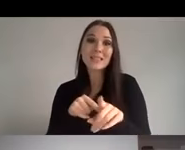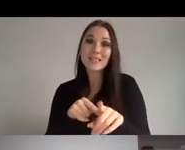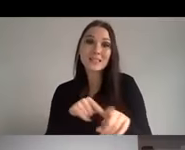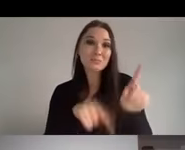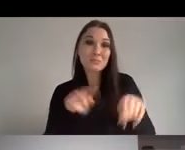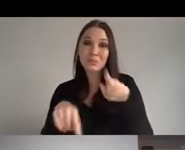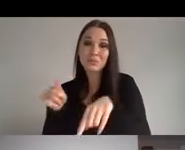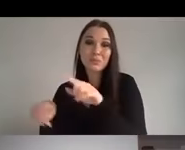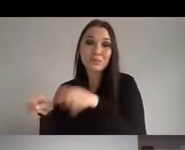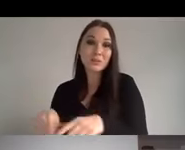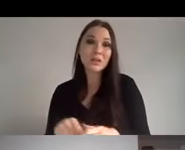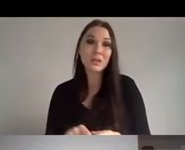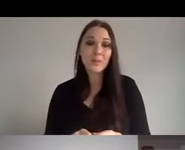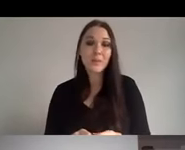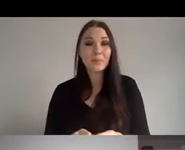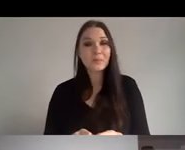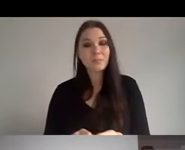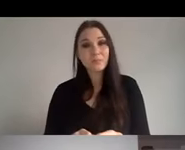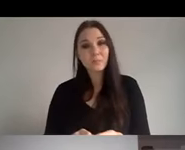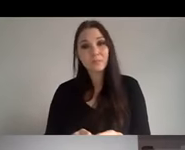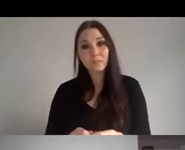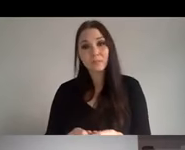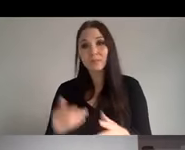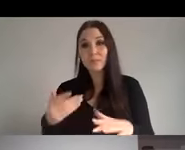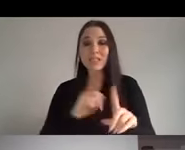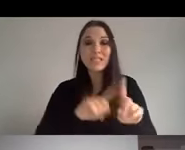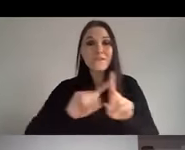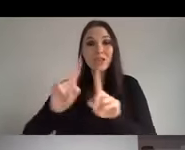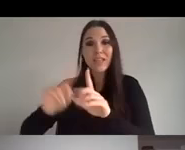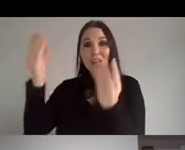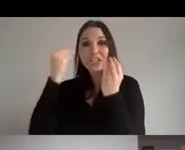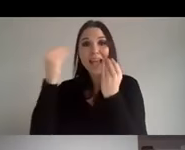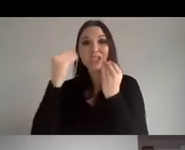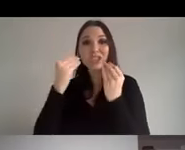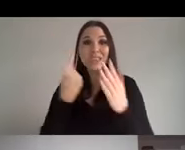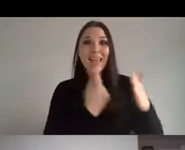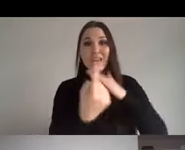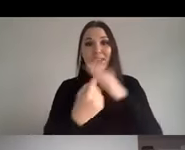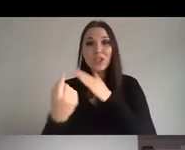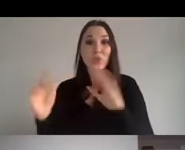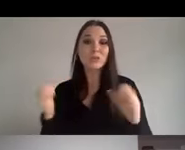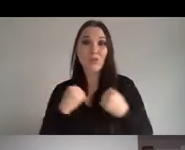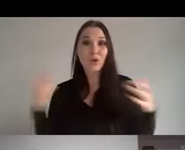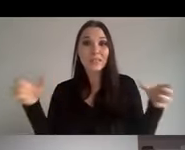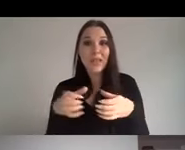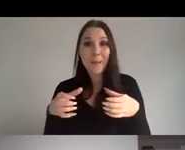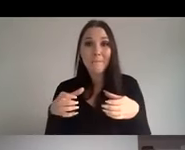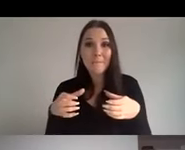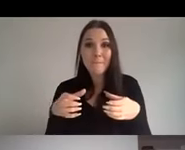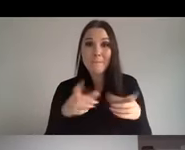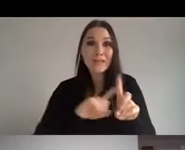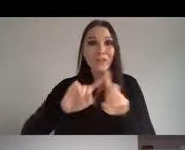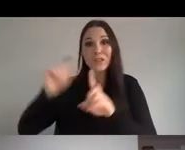we get fully different applications. Everyone is fully individual. Everyone has advantages, disadvantages, but at the